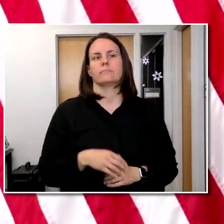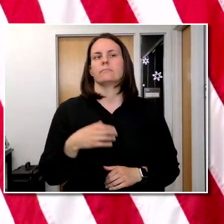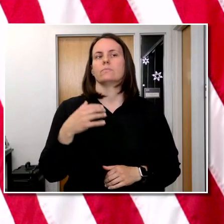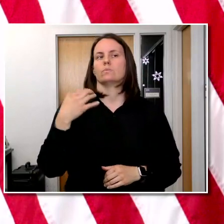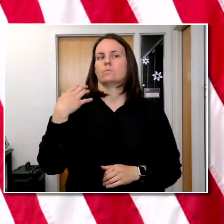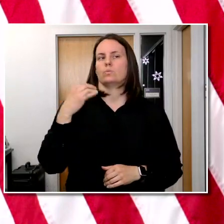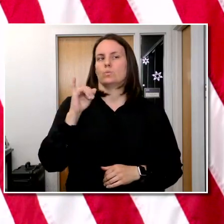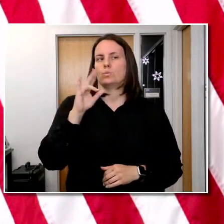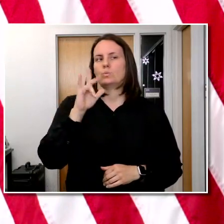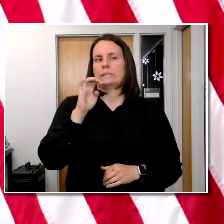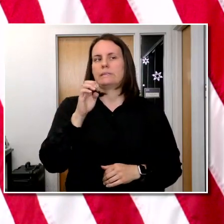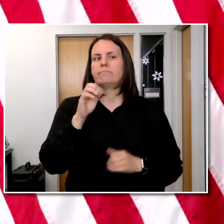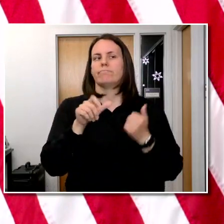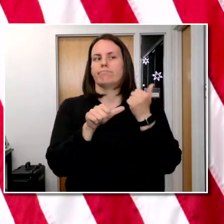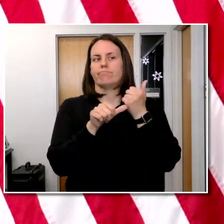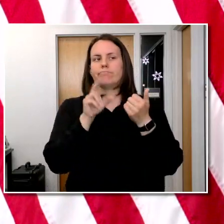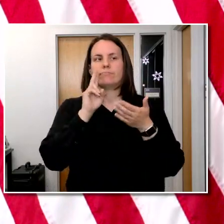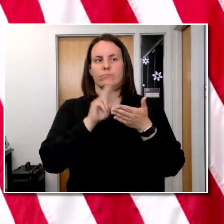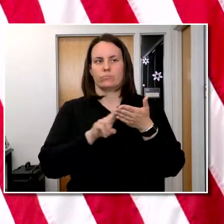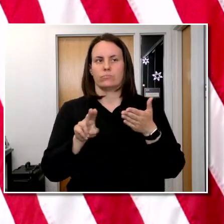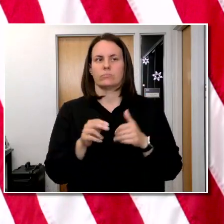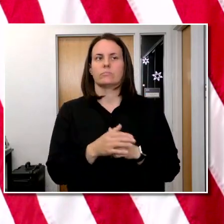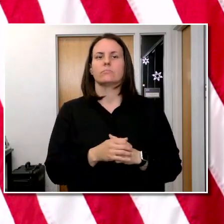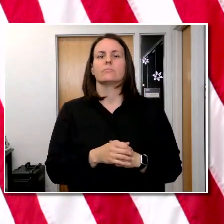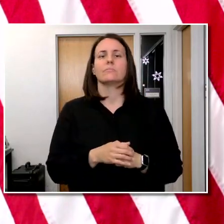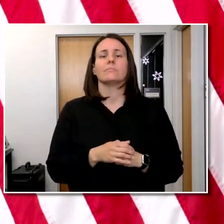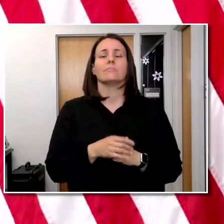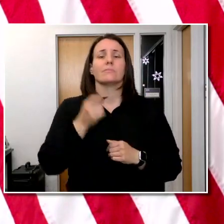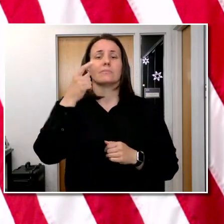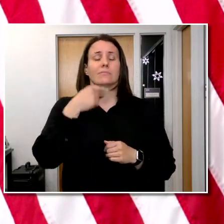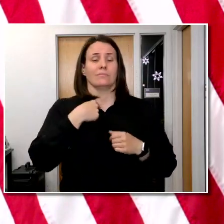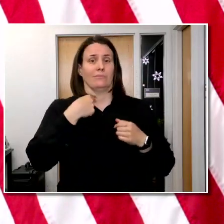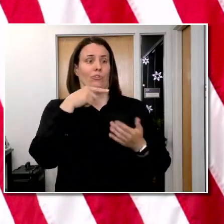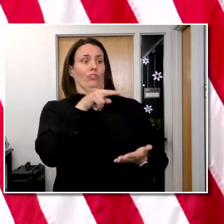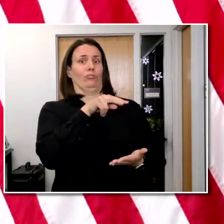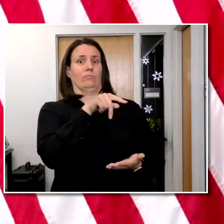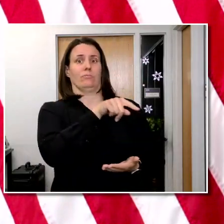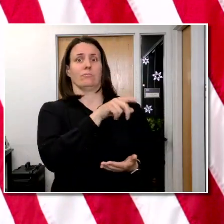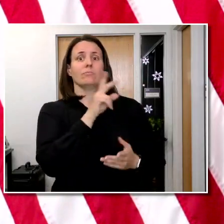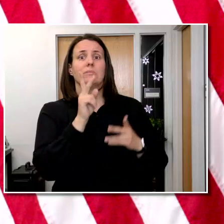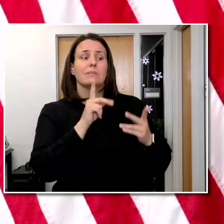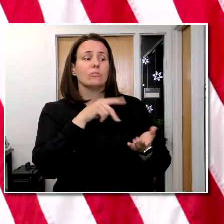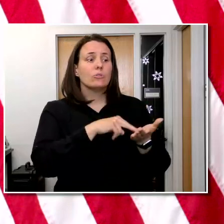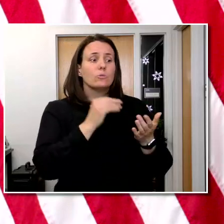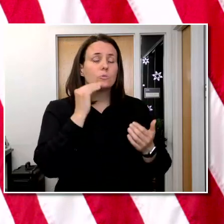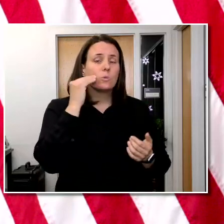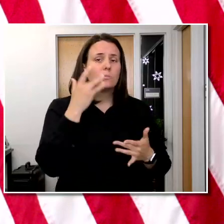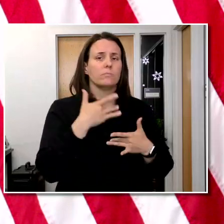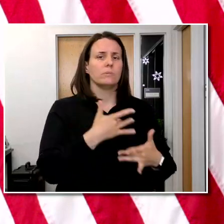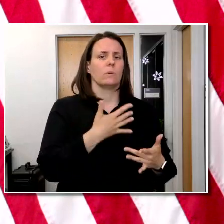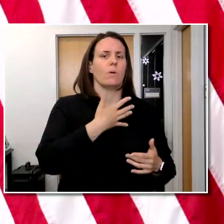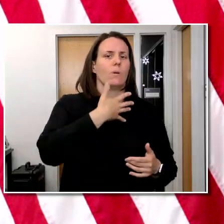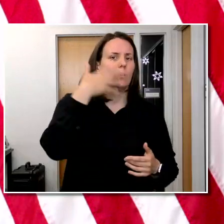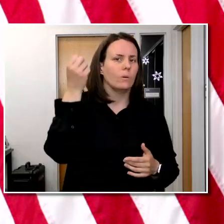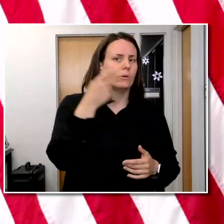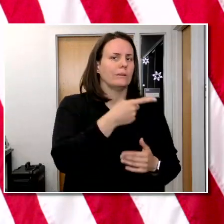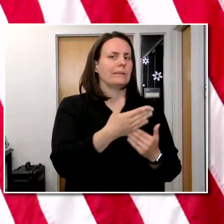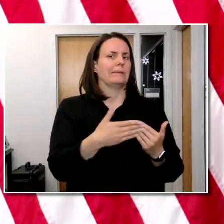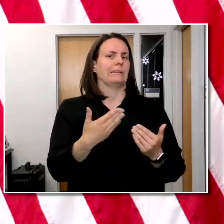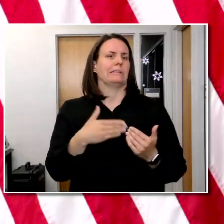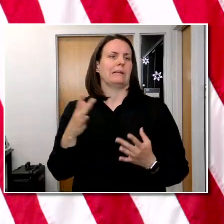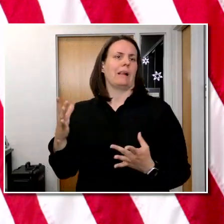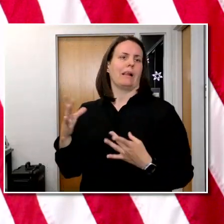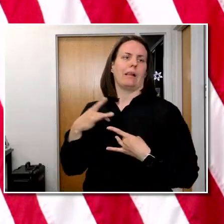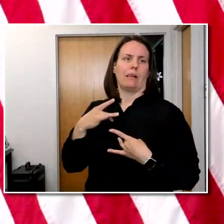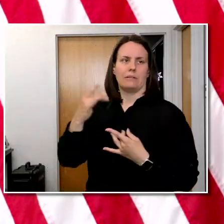due to this virus. And we also know that we can have asymptomatic carriers of the virus